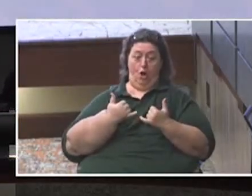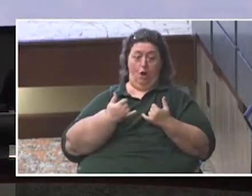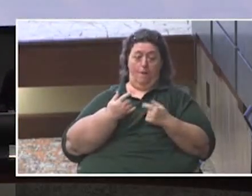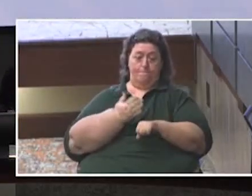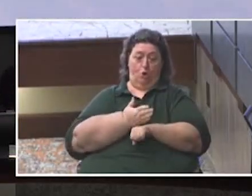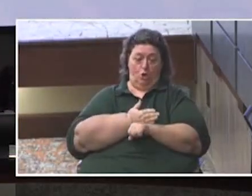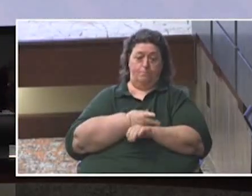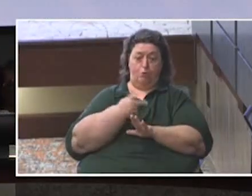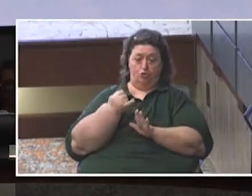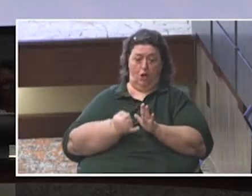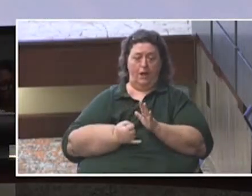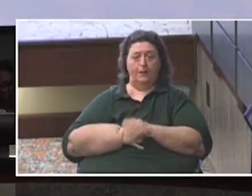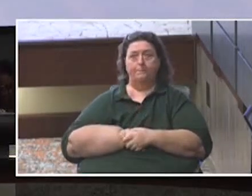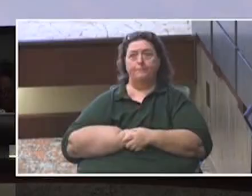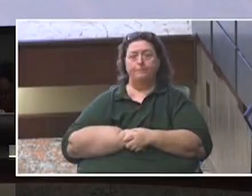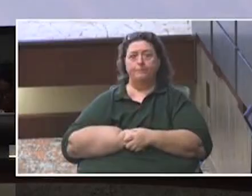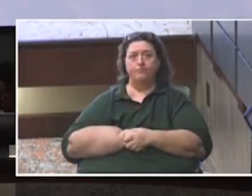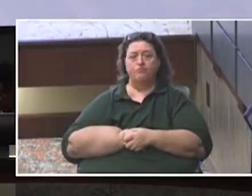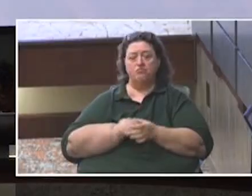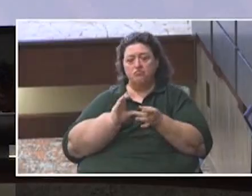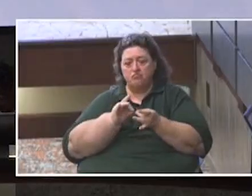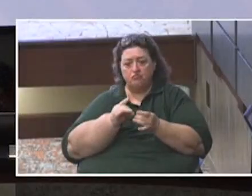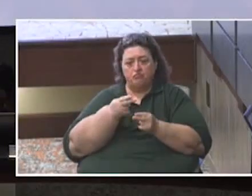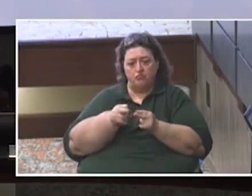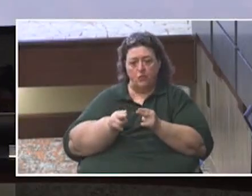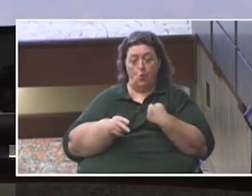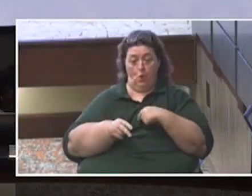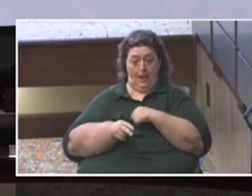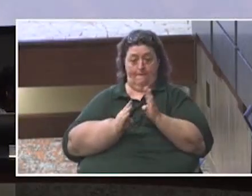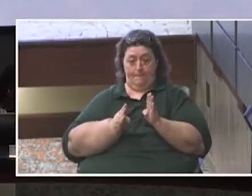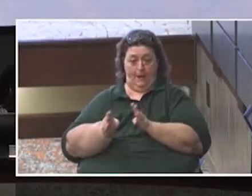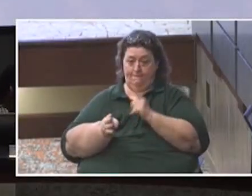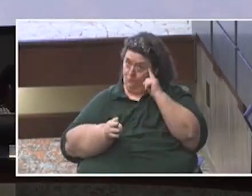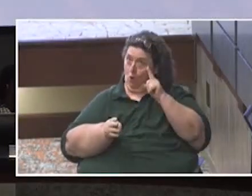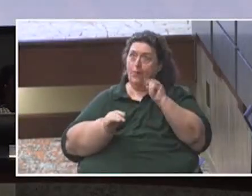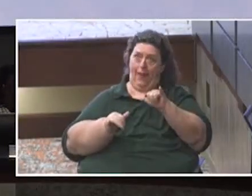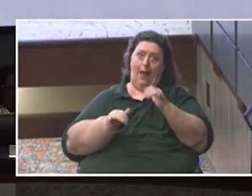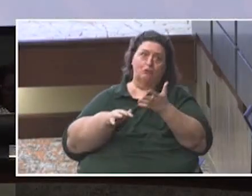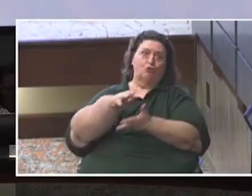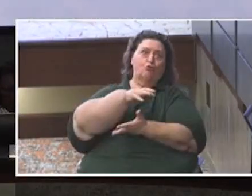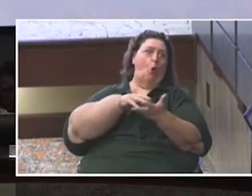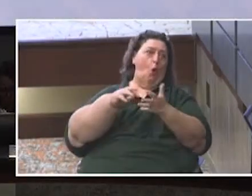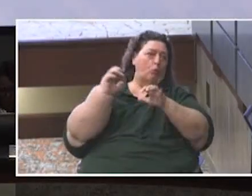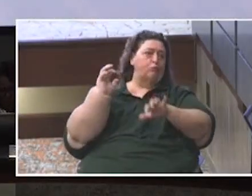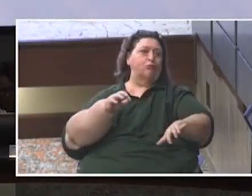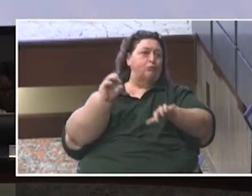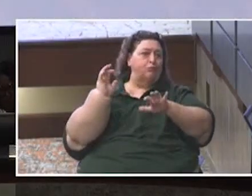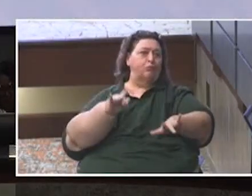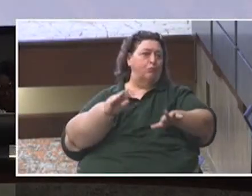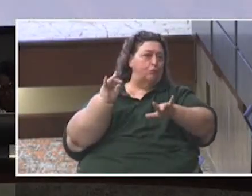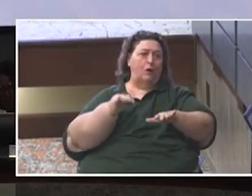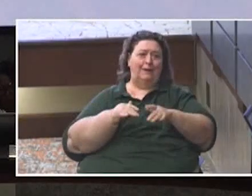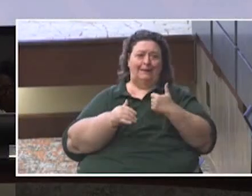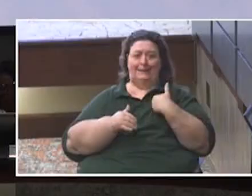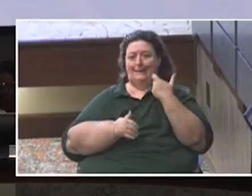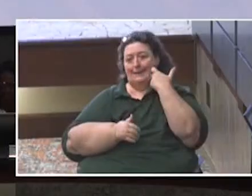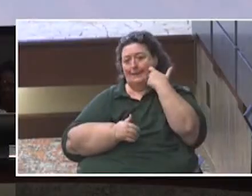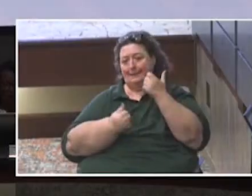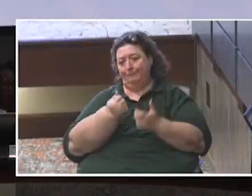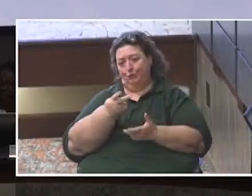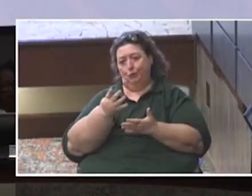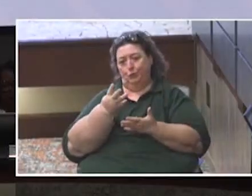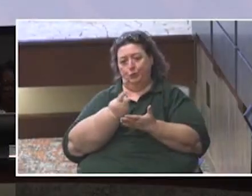project status real quick. We prepared for the storm that happened a couple weeks ago, and just pleased